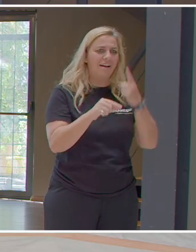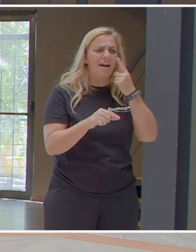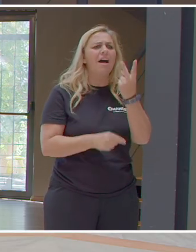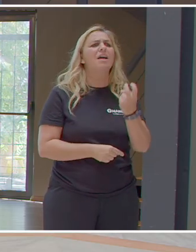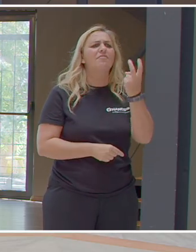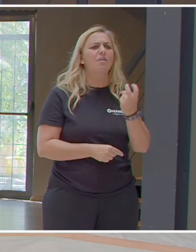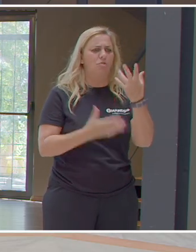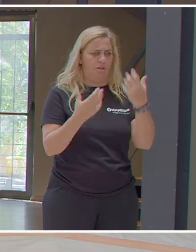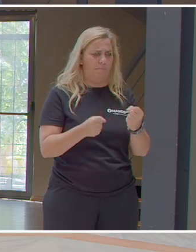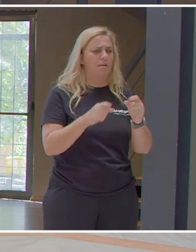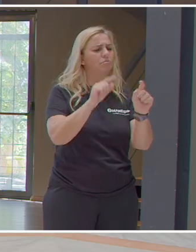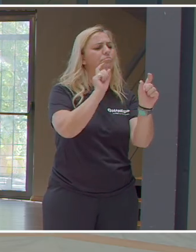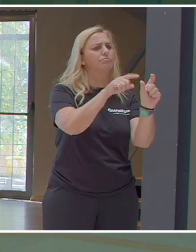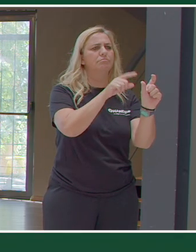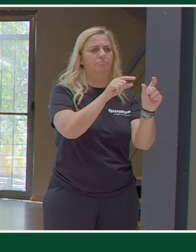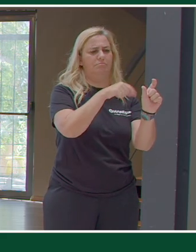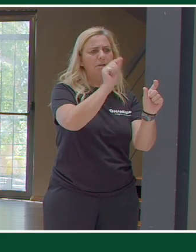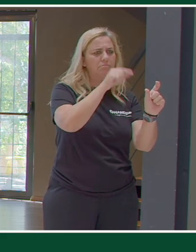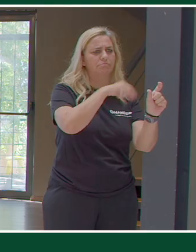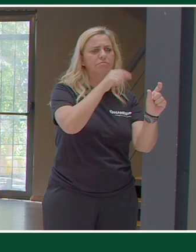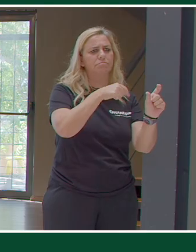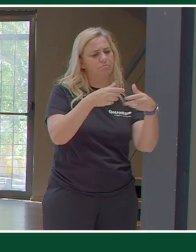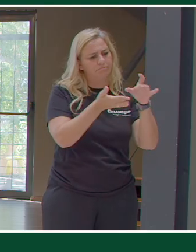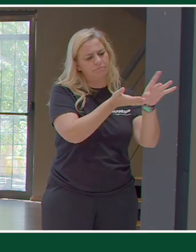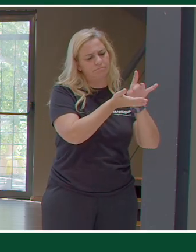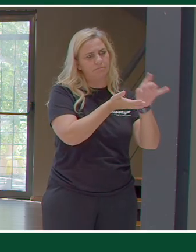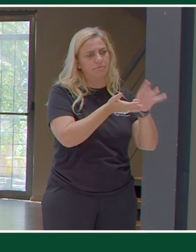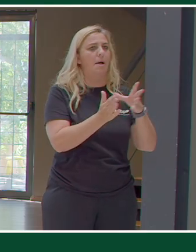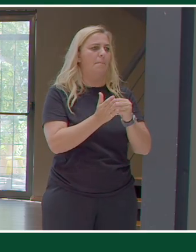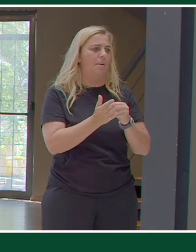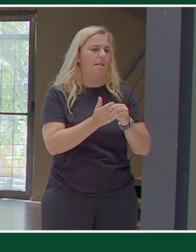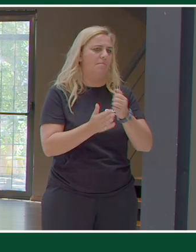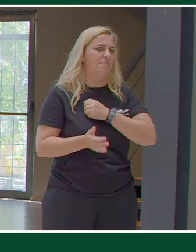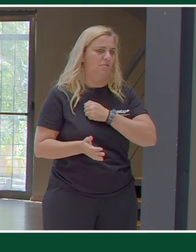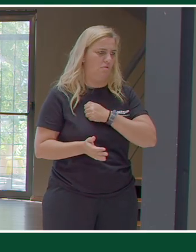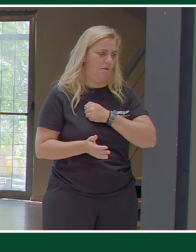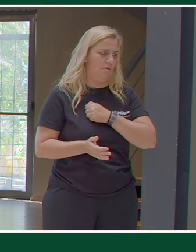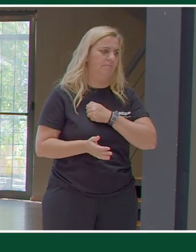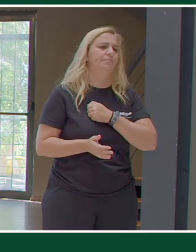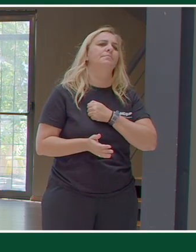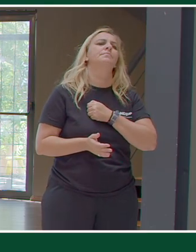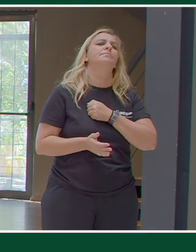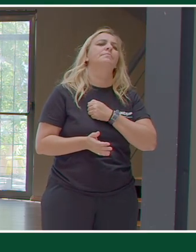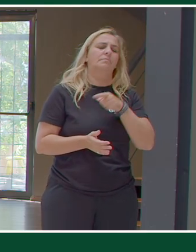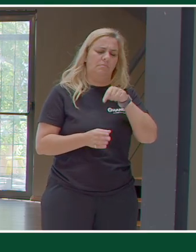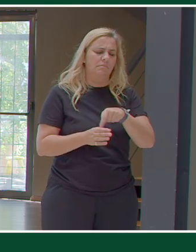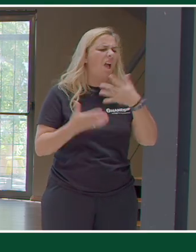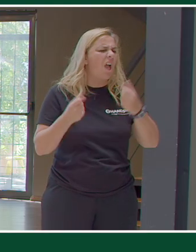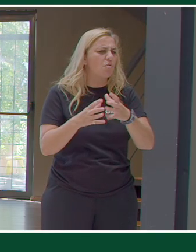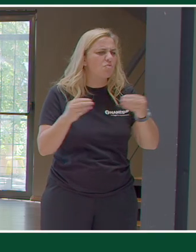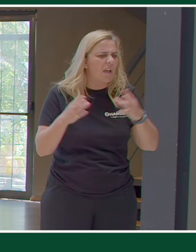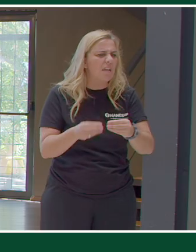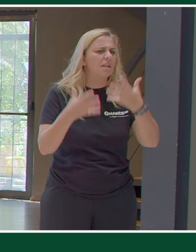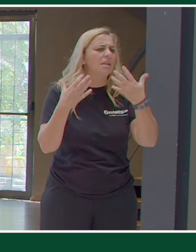can just tick it off. 3 portions of beans, because we love legumes. They have plant protein, they have fiber, they